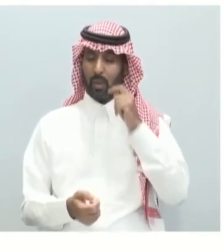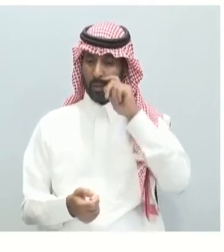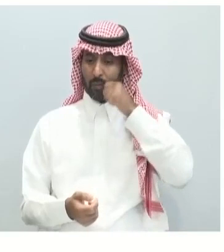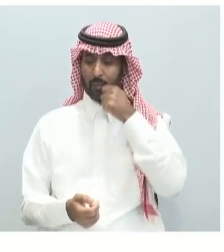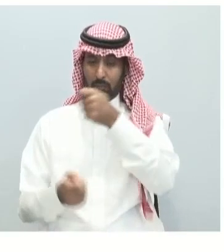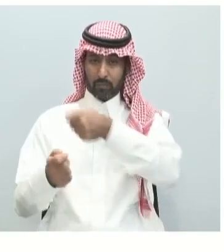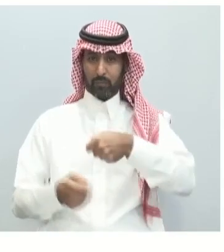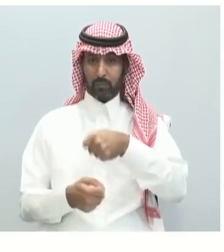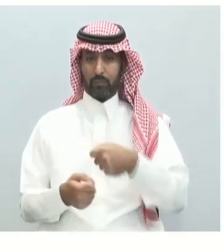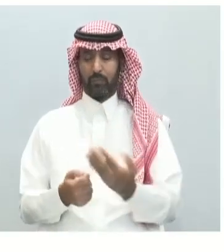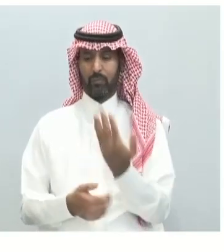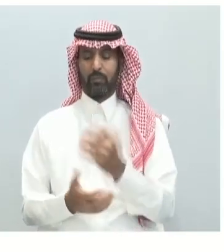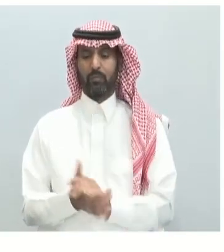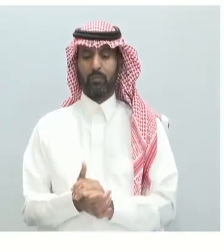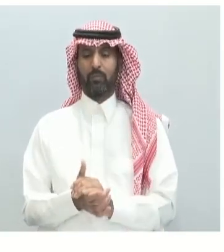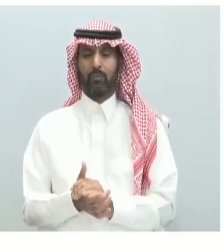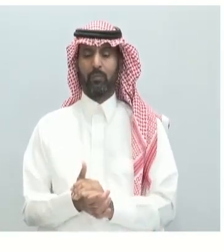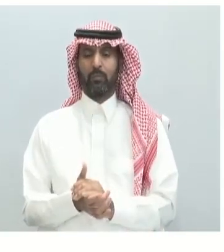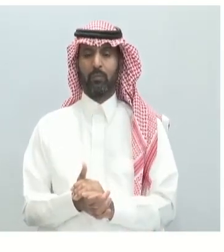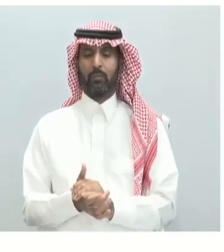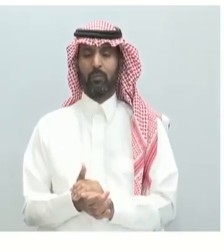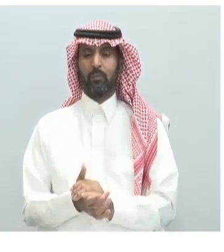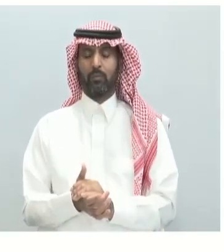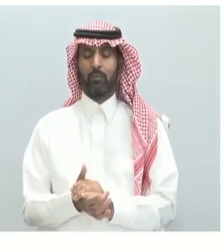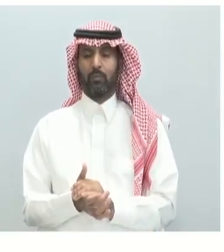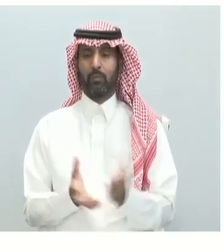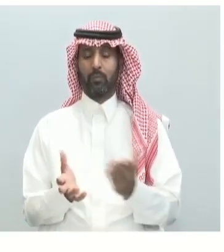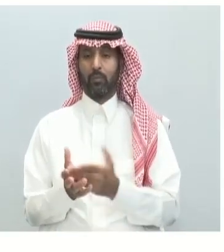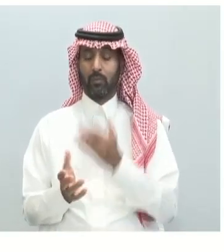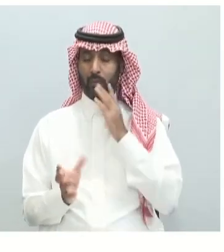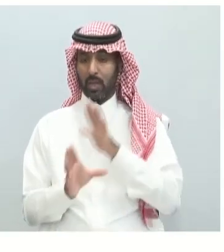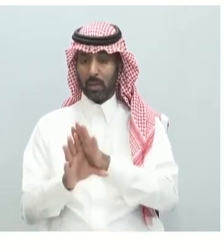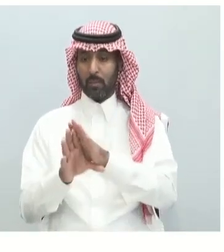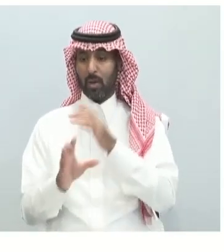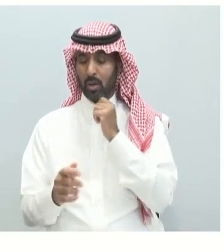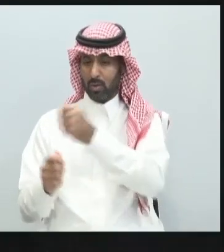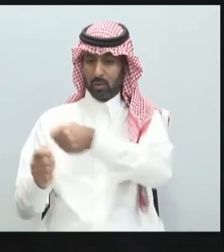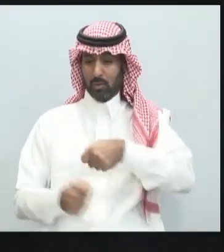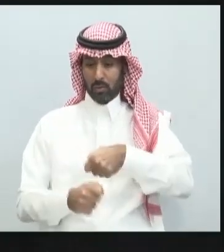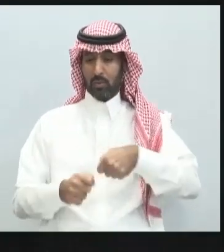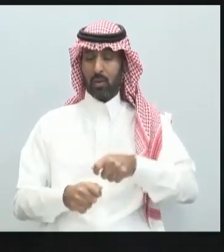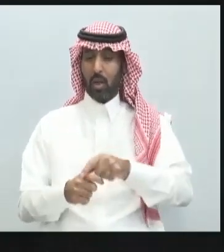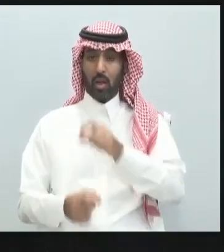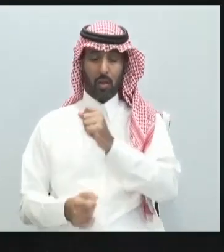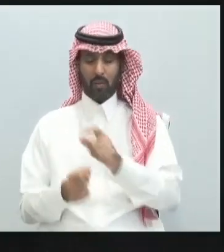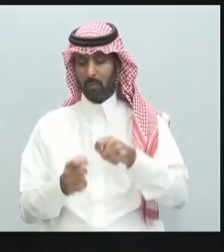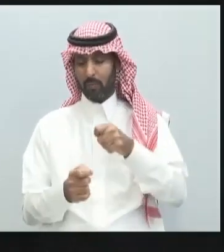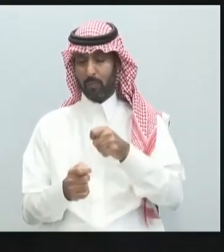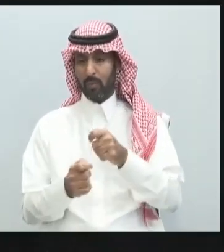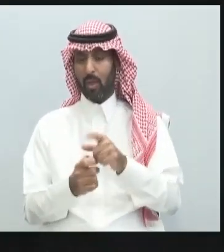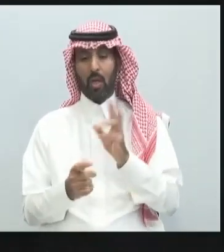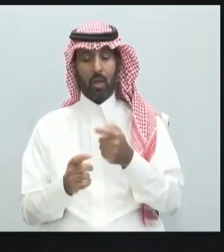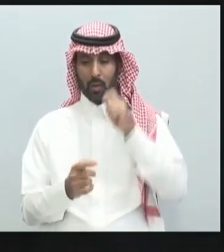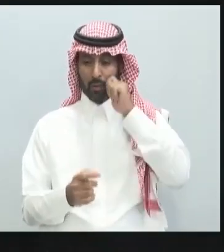So we can see here CSA, or Community Supported Agriculture, is that the people are supporting the farmers